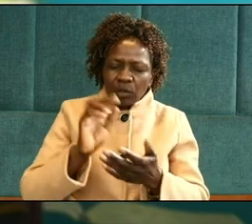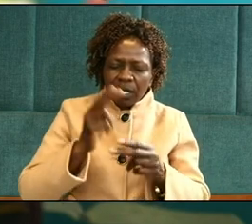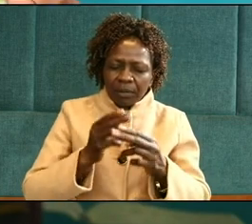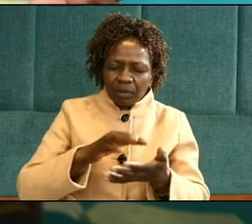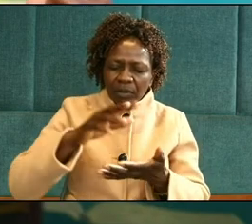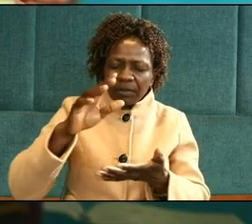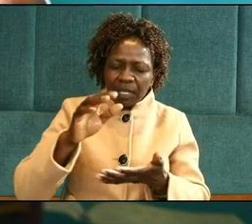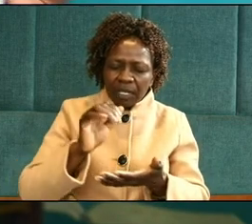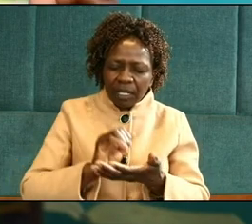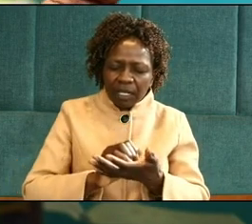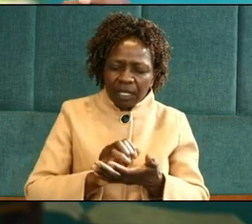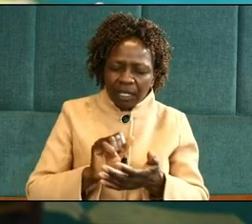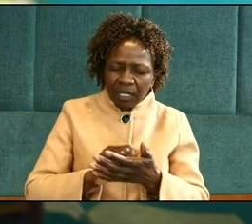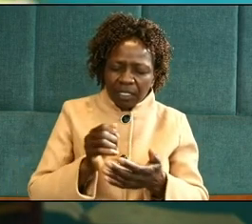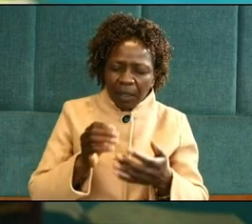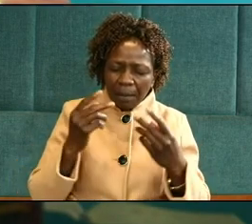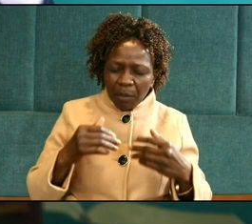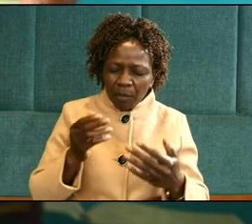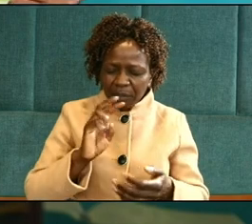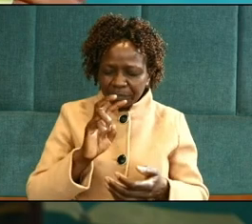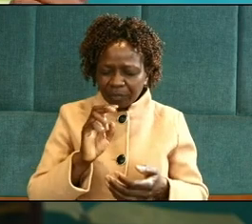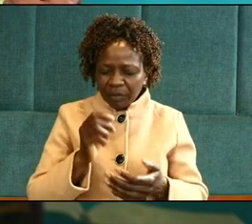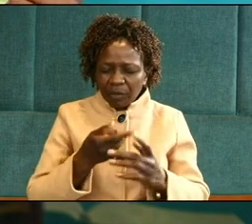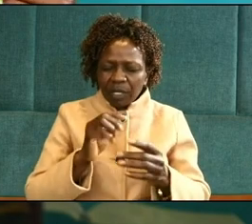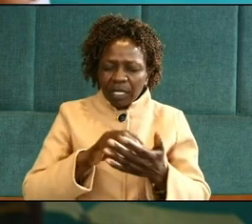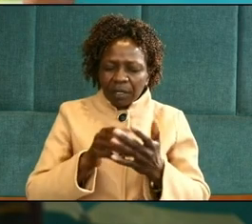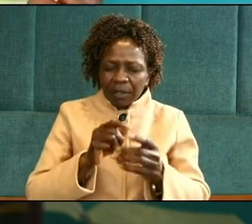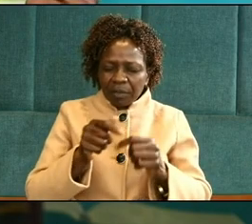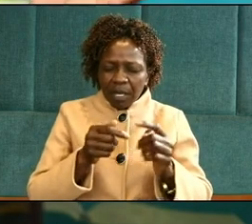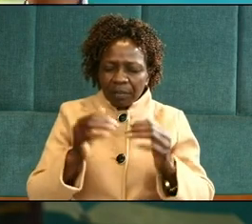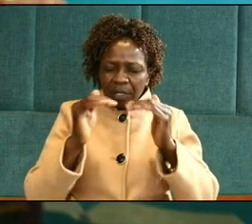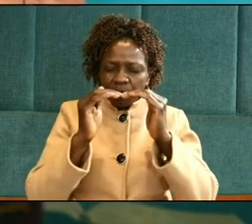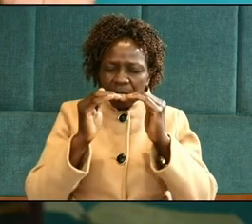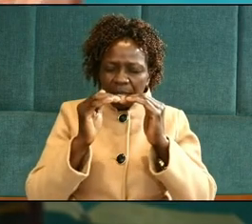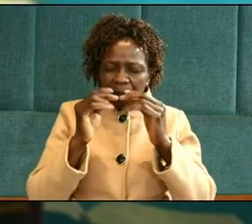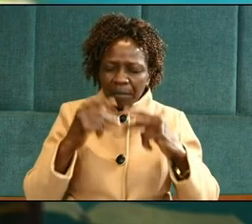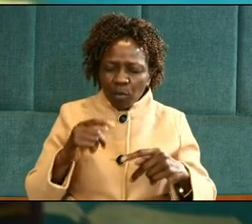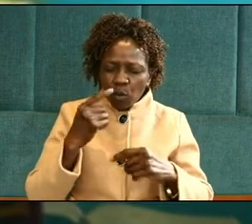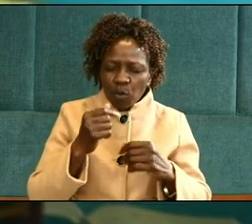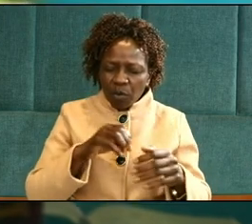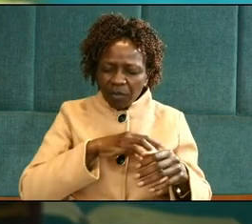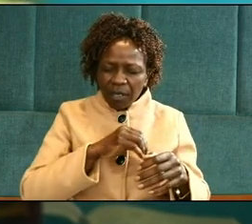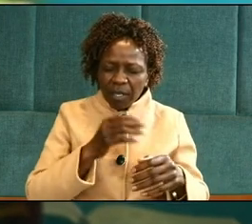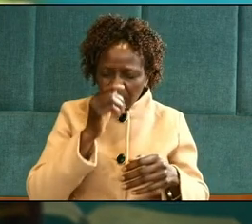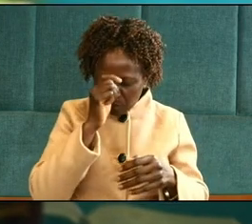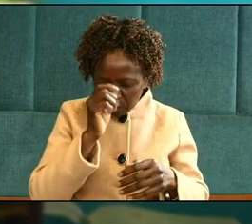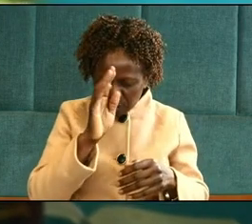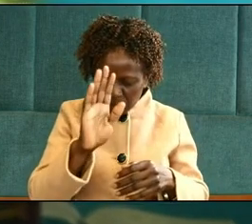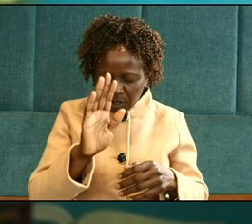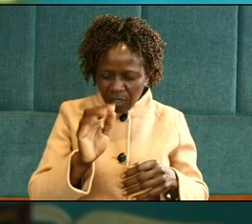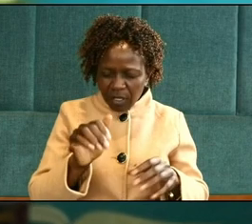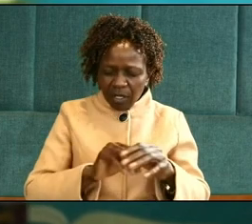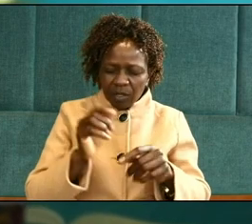that children may learn from their example and become equally people that will fear you and honor you in our